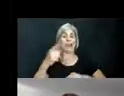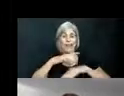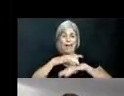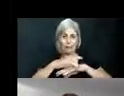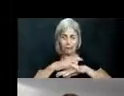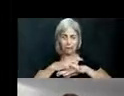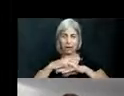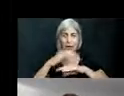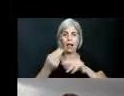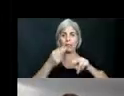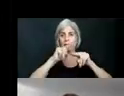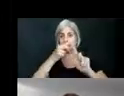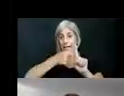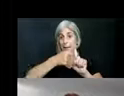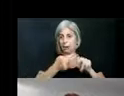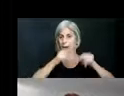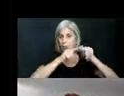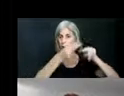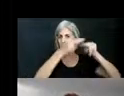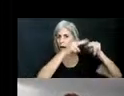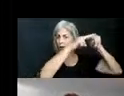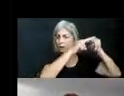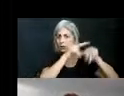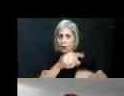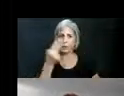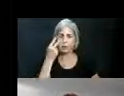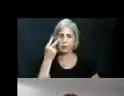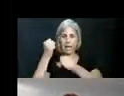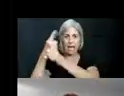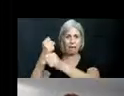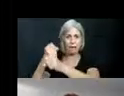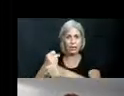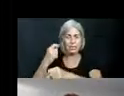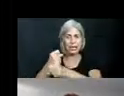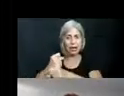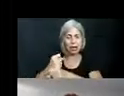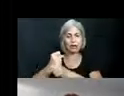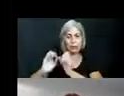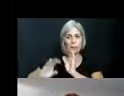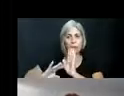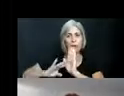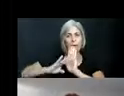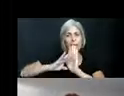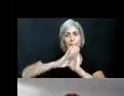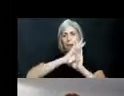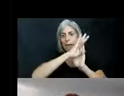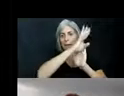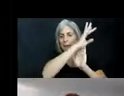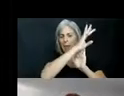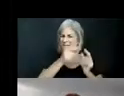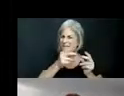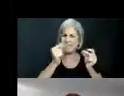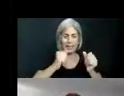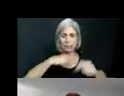temperatures are rising. So here in this graph you can see the year-by-year temperature record and you can see just how quickly the temperatures